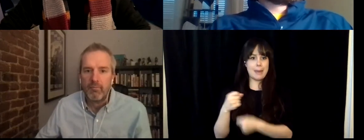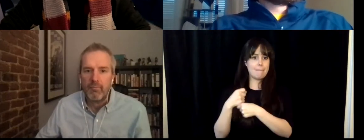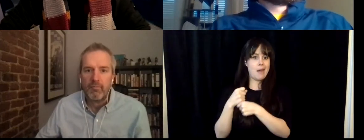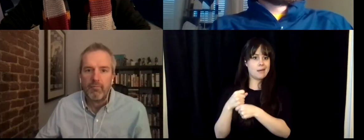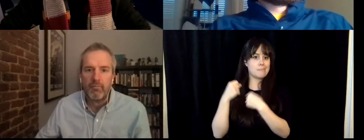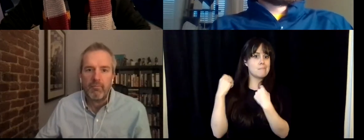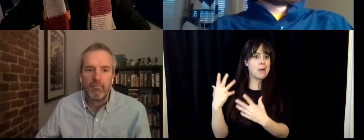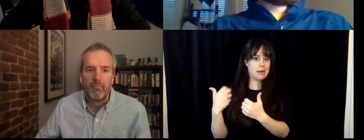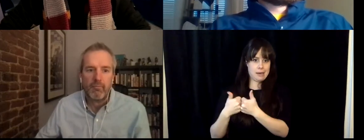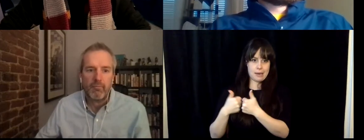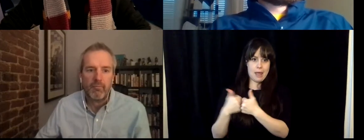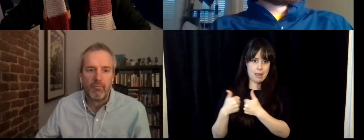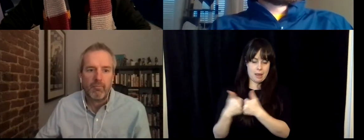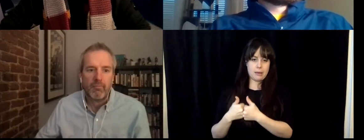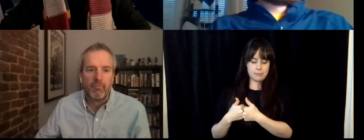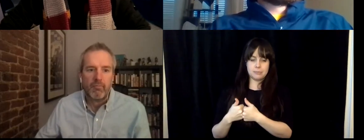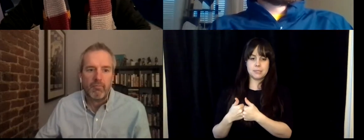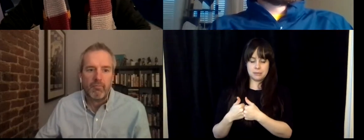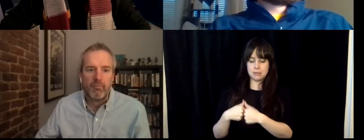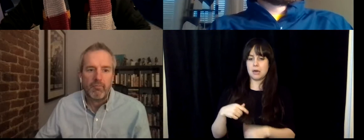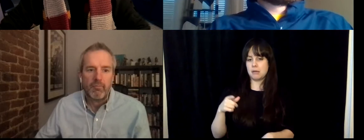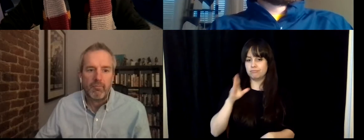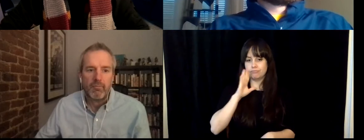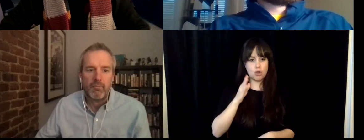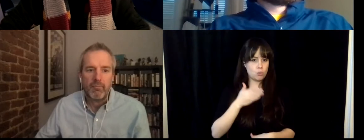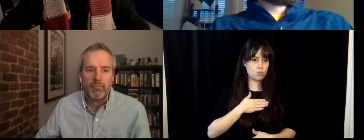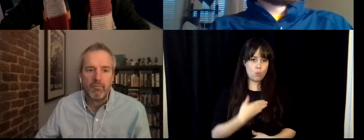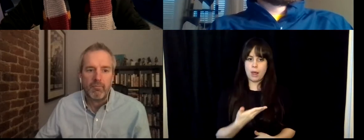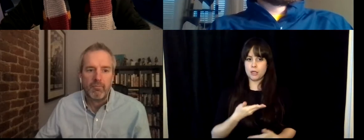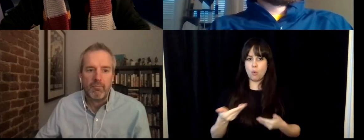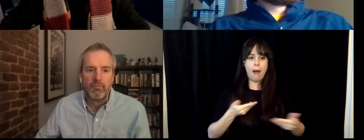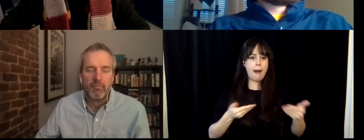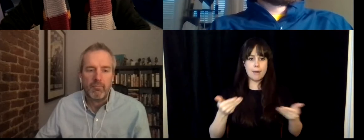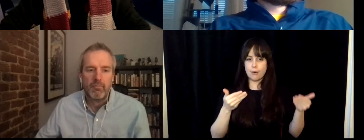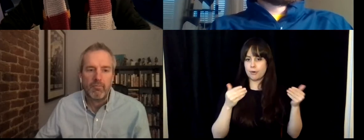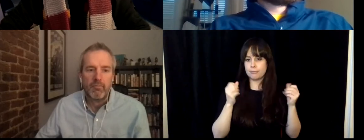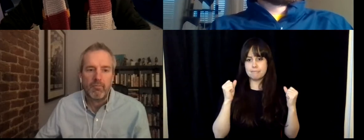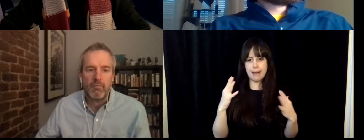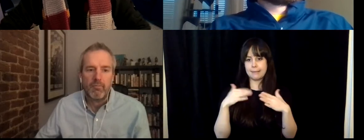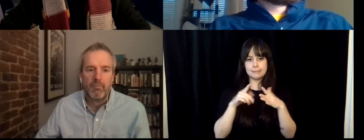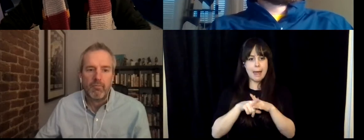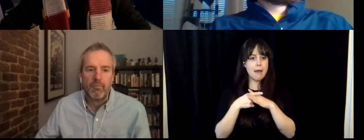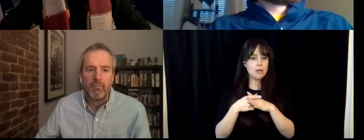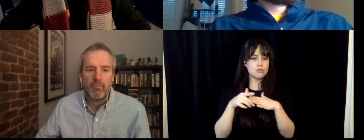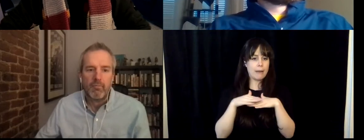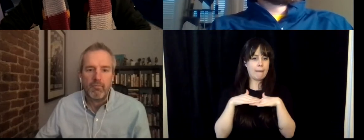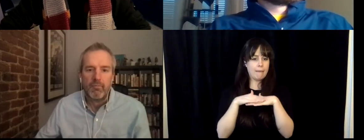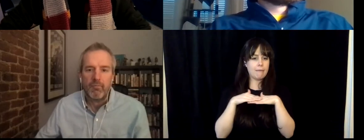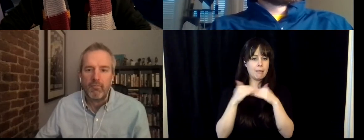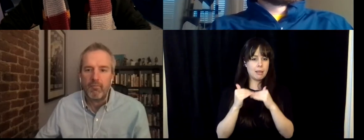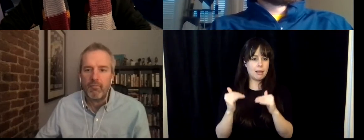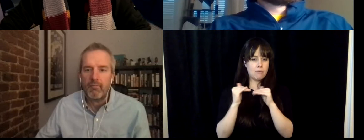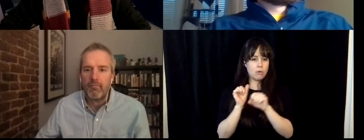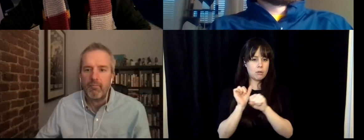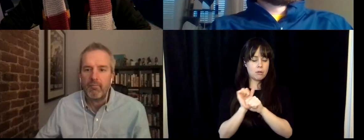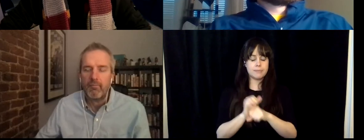big game publisher that hires a bunch of entry-level positions in this area. The alternative in